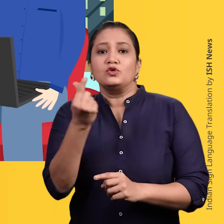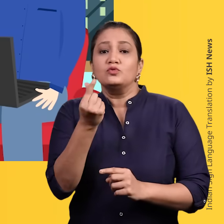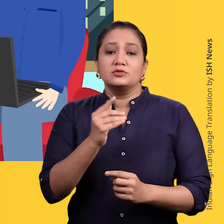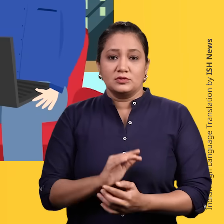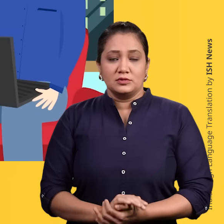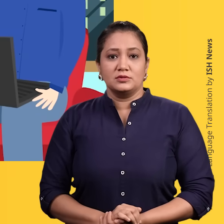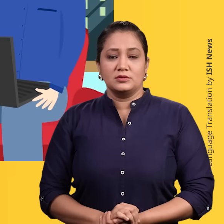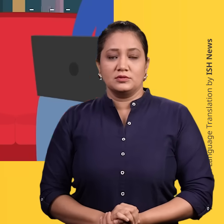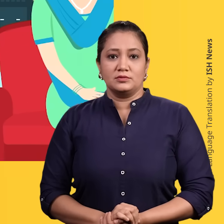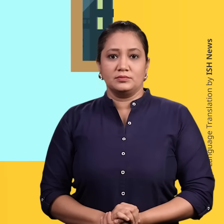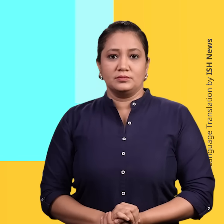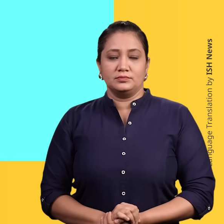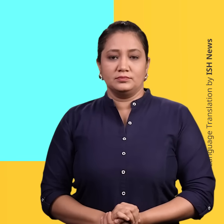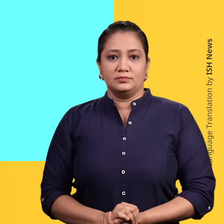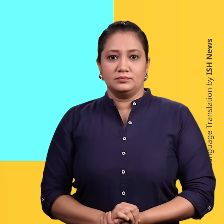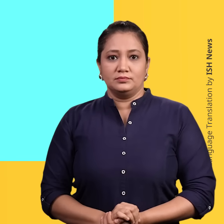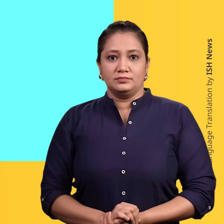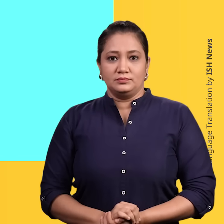use either